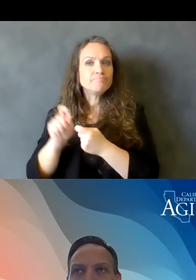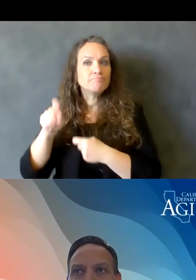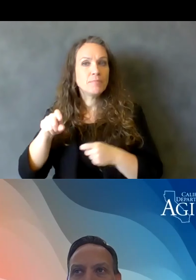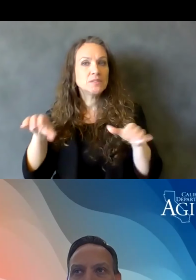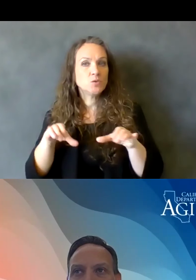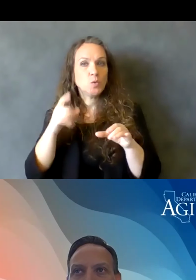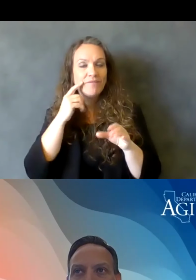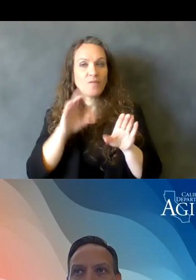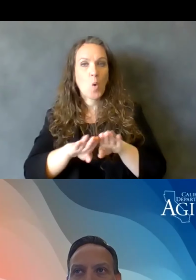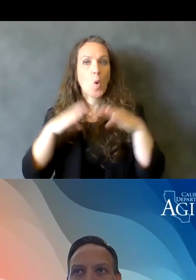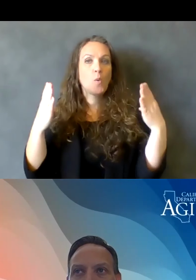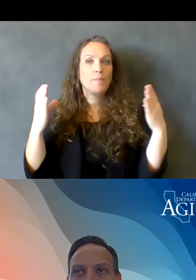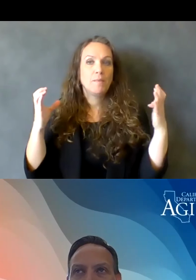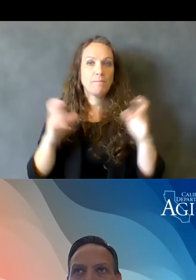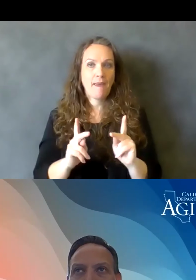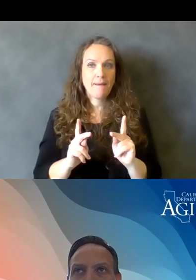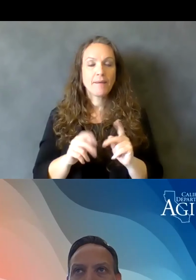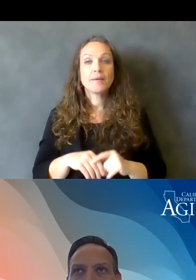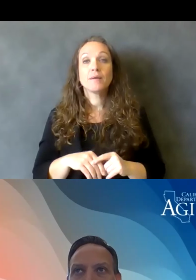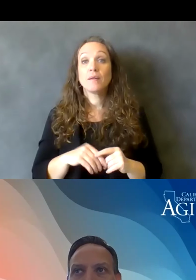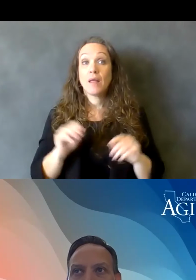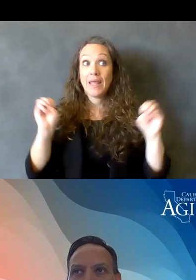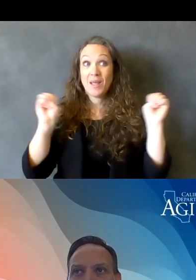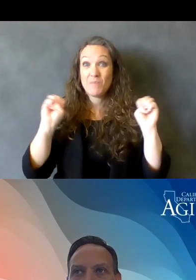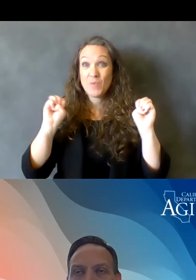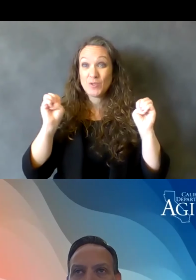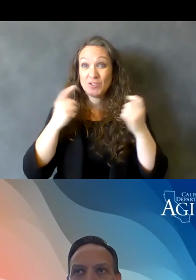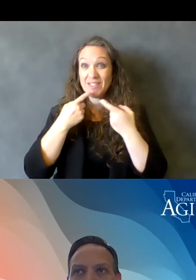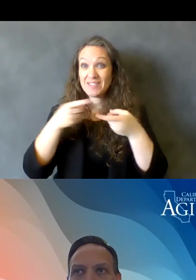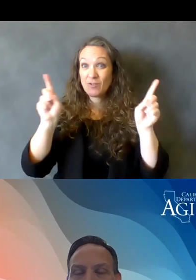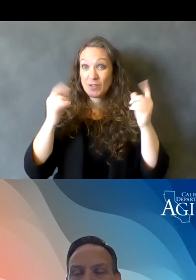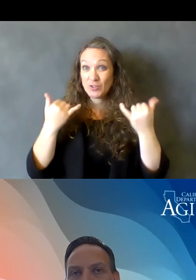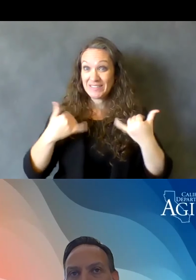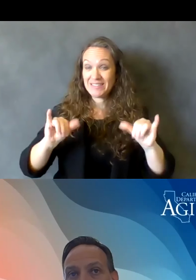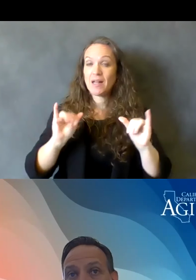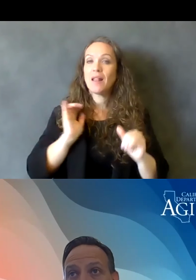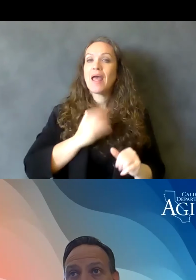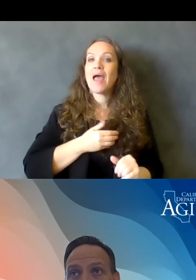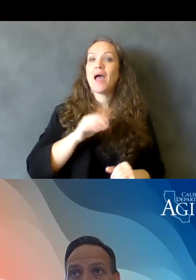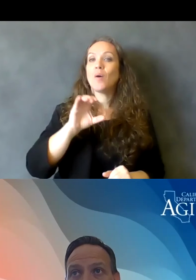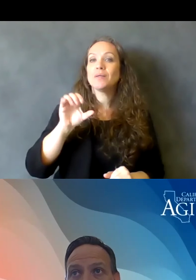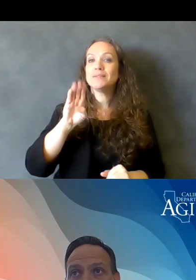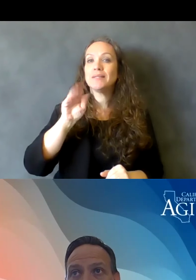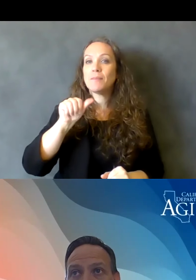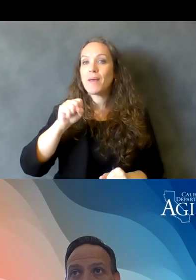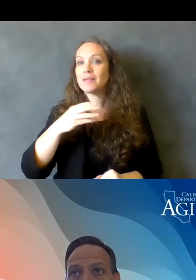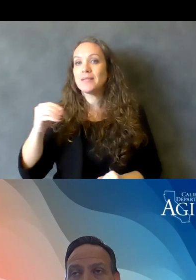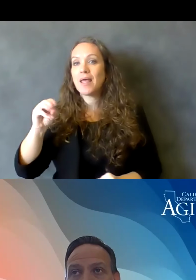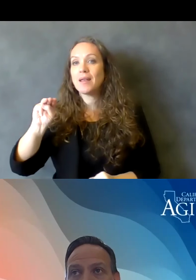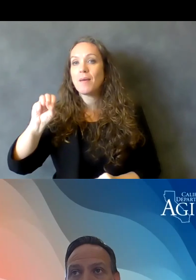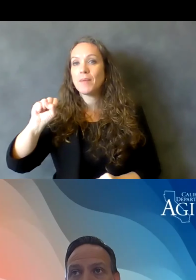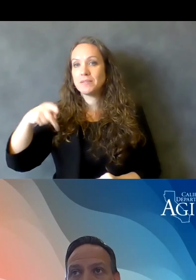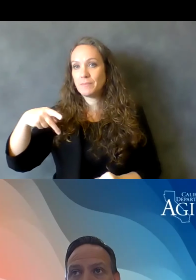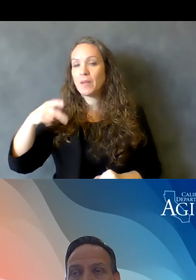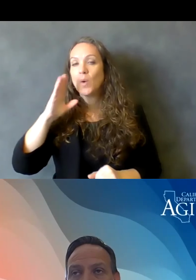that while we're still under the emergency declaration, our CBAS and MSSP providers will continue to have the